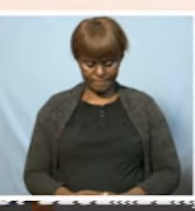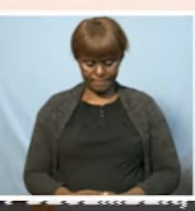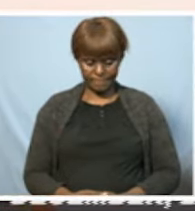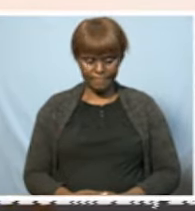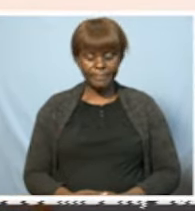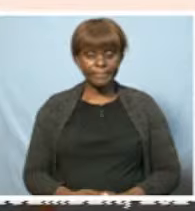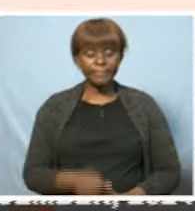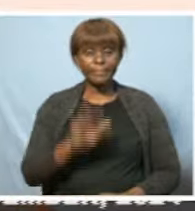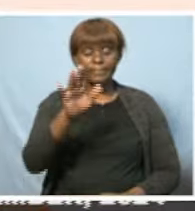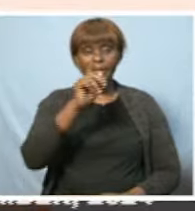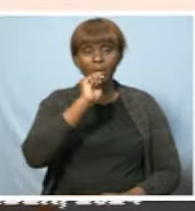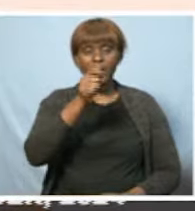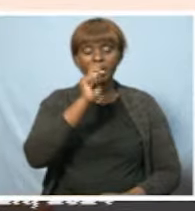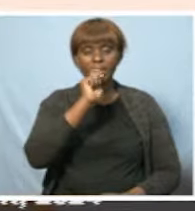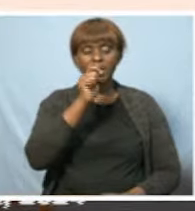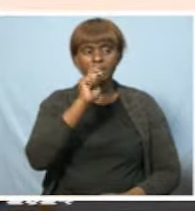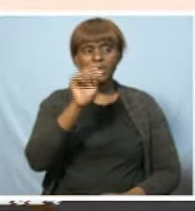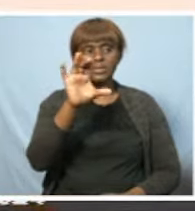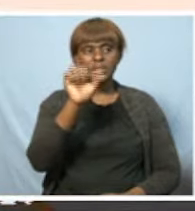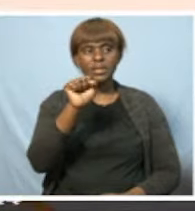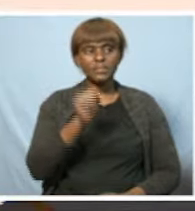the circular. Your microphone, sis.